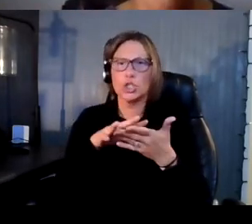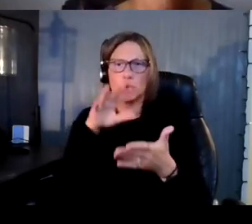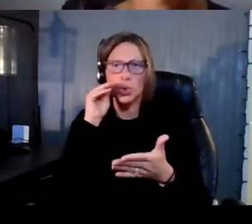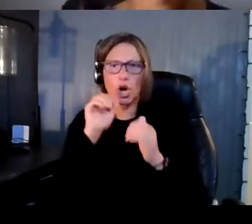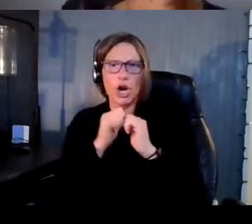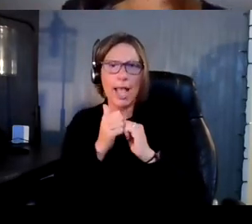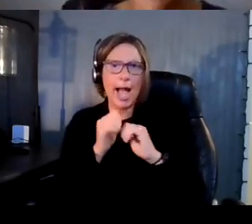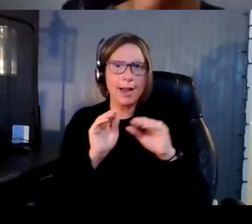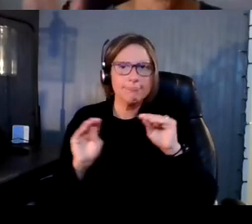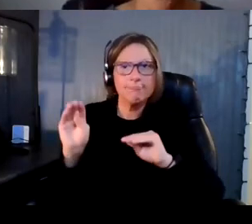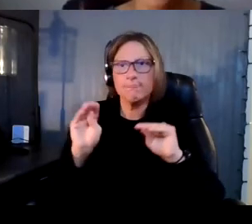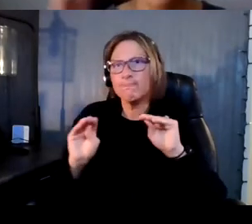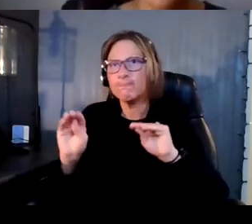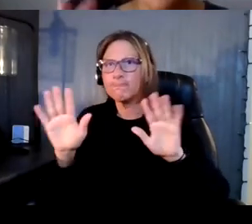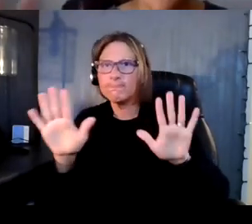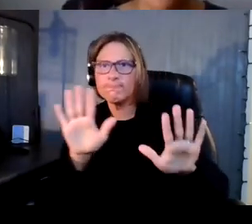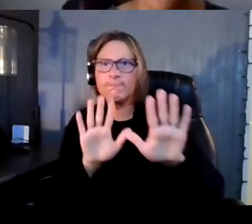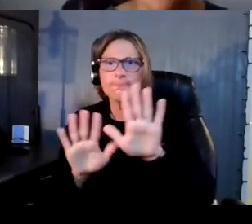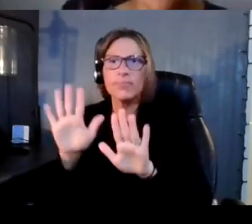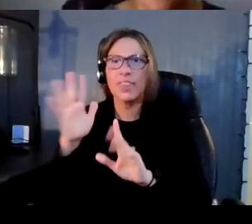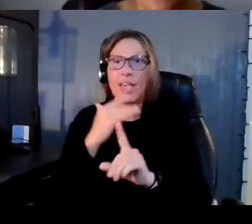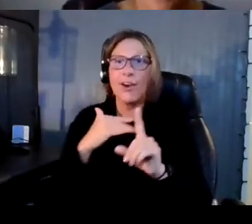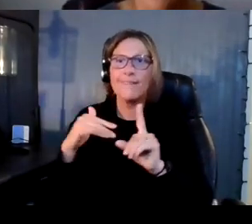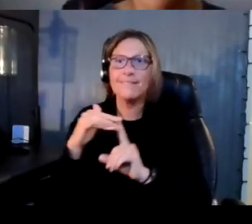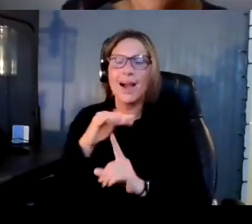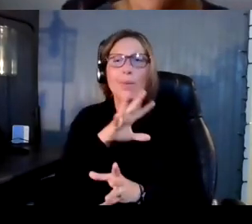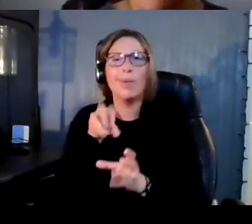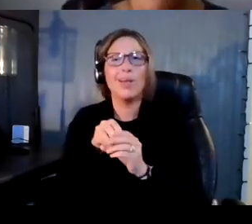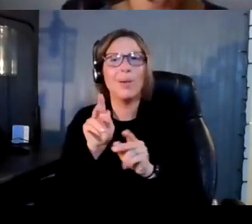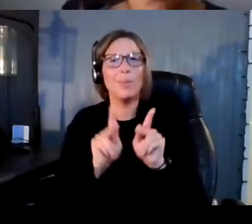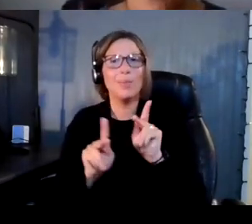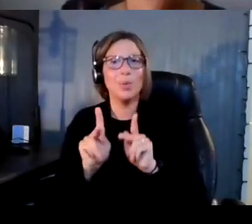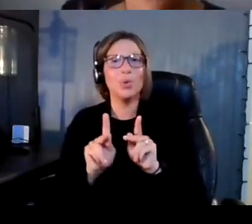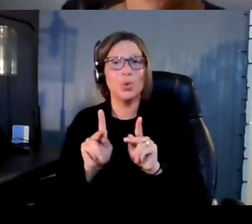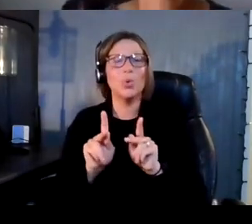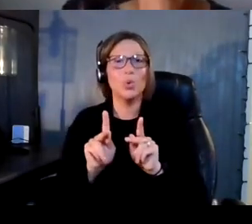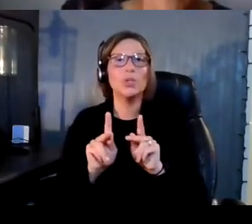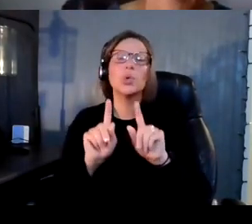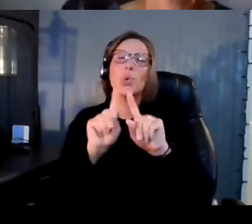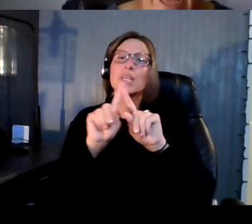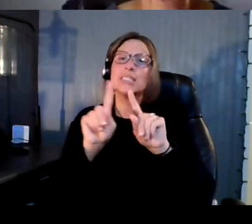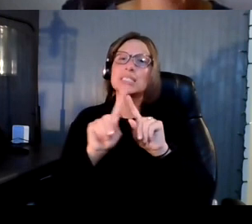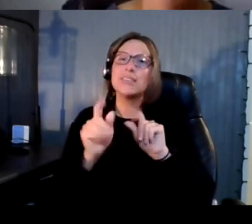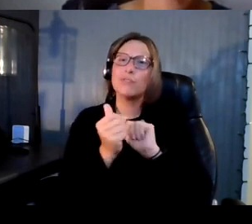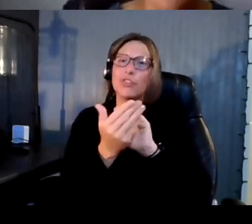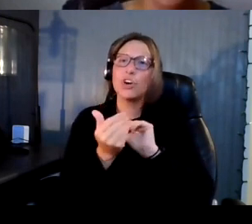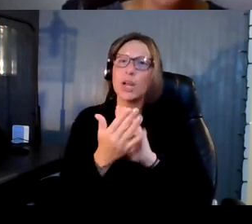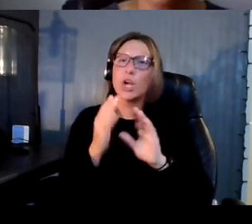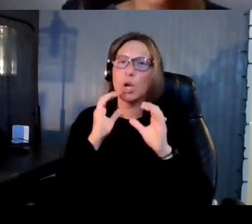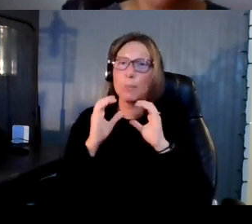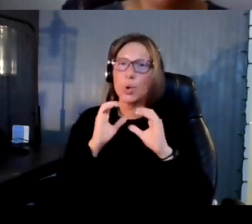people in it. And so all of these different um, modes of communication will come into play.